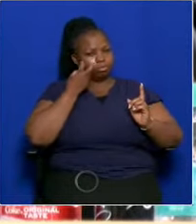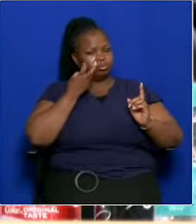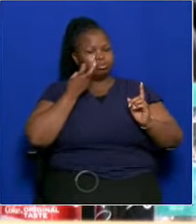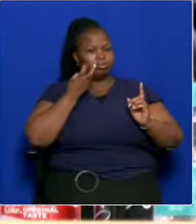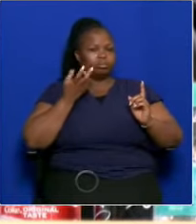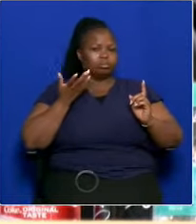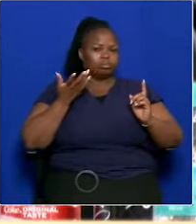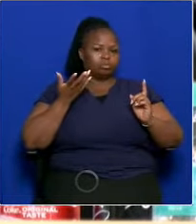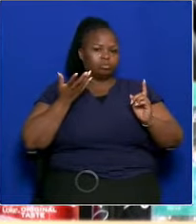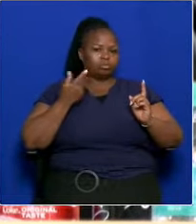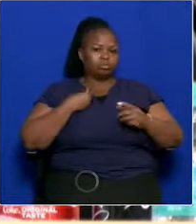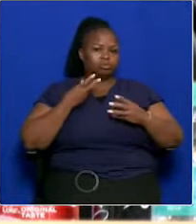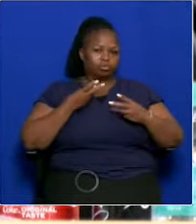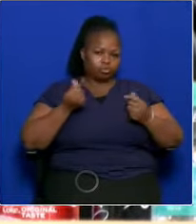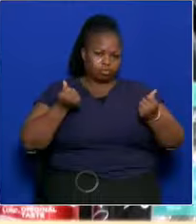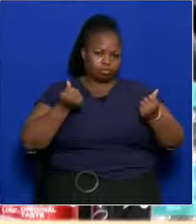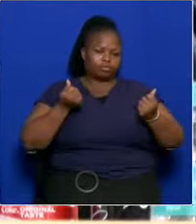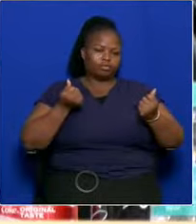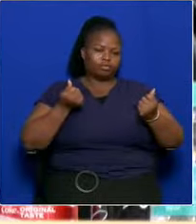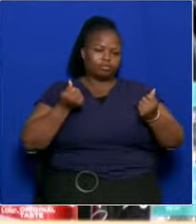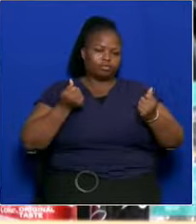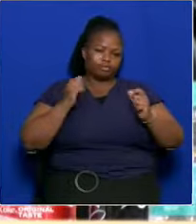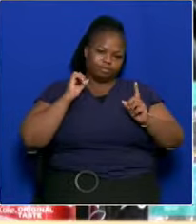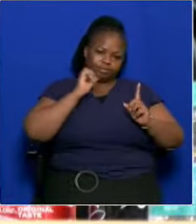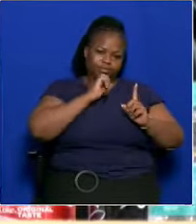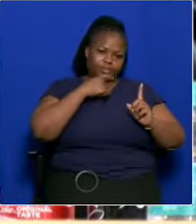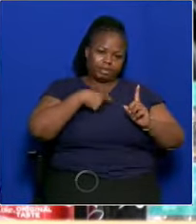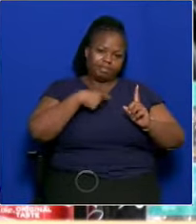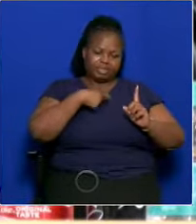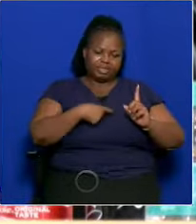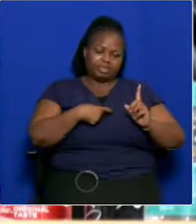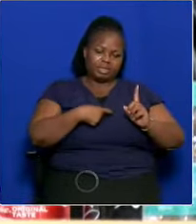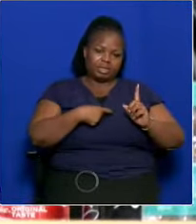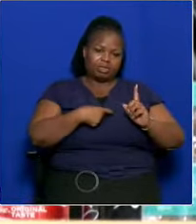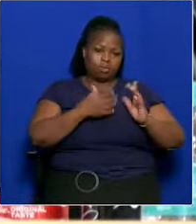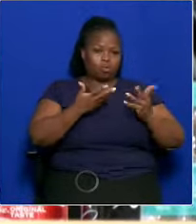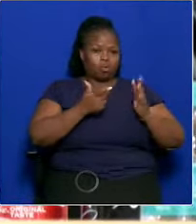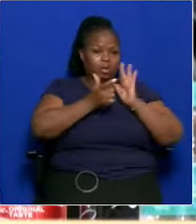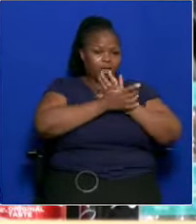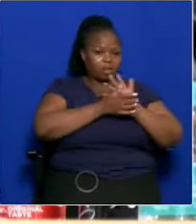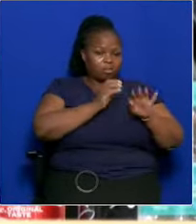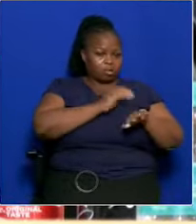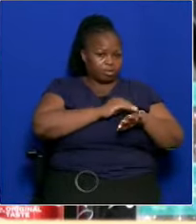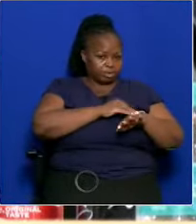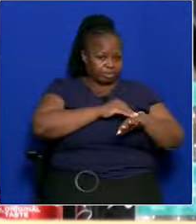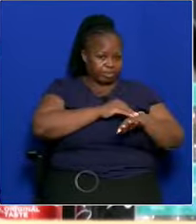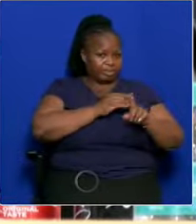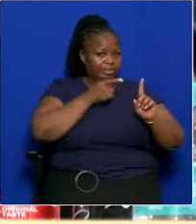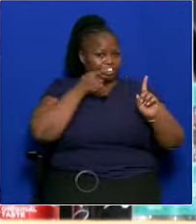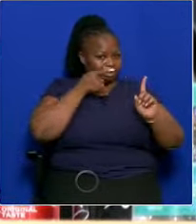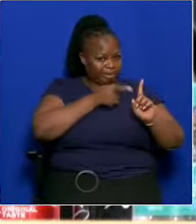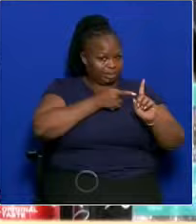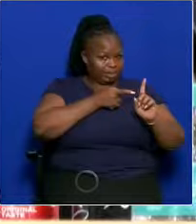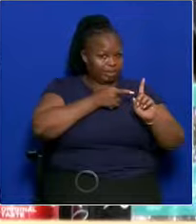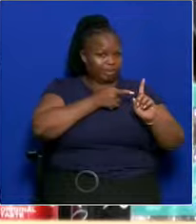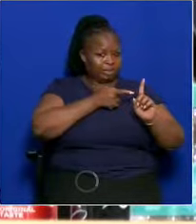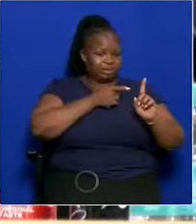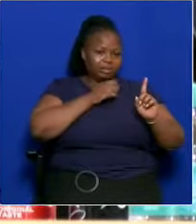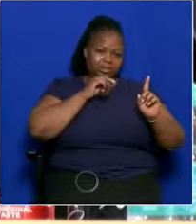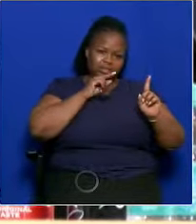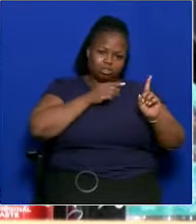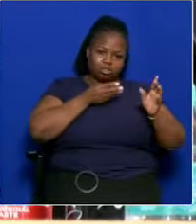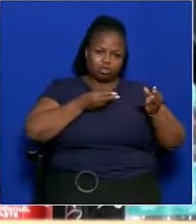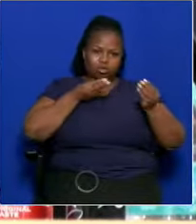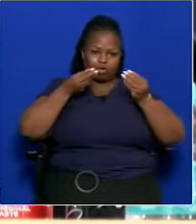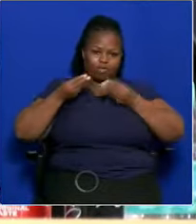solutions relating to his personal legal problems. He is the one on your version who offers you a loan,